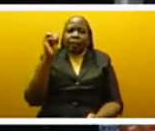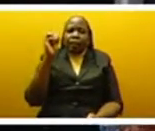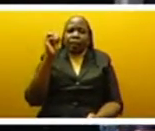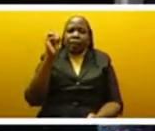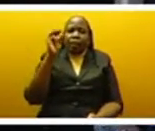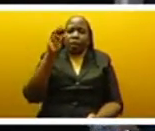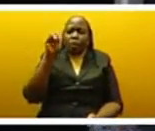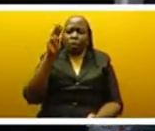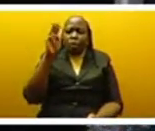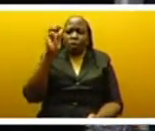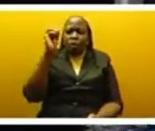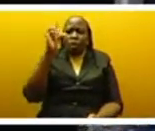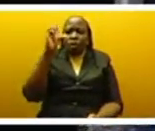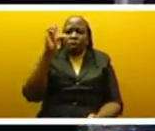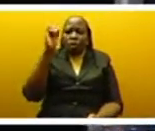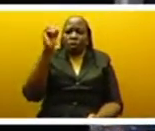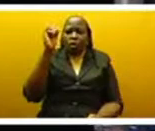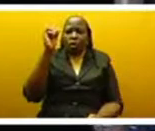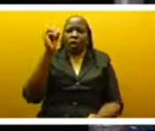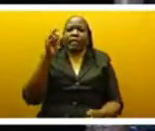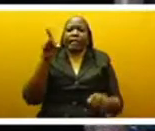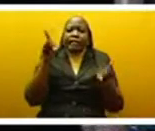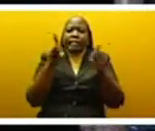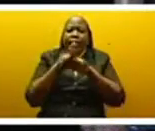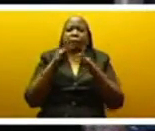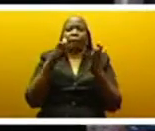Same problems. He has 2 forms.